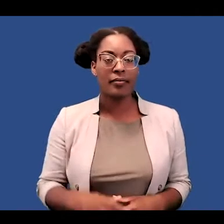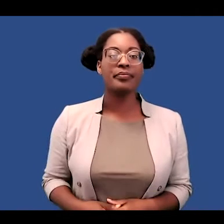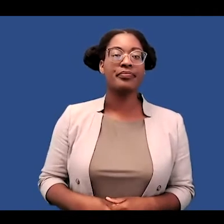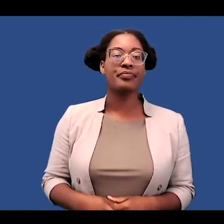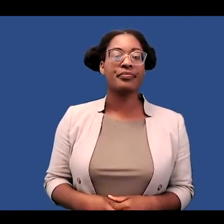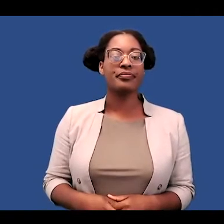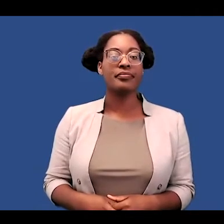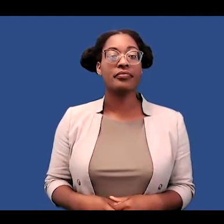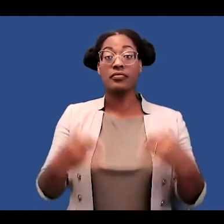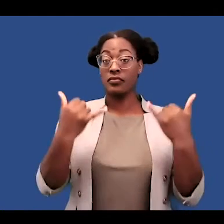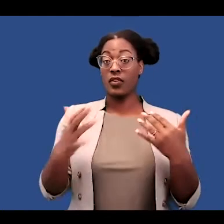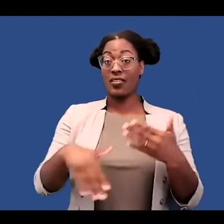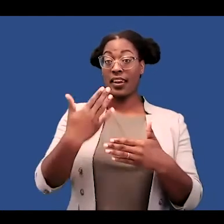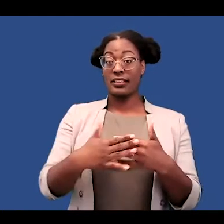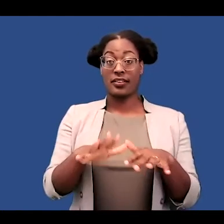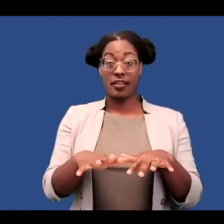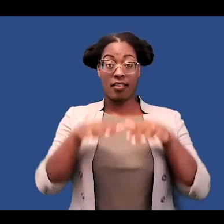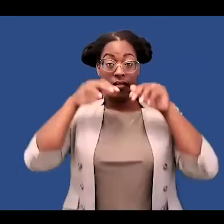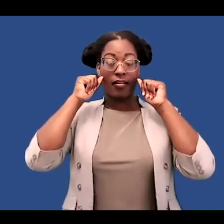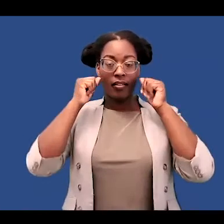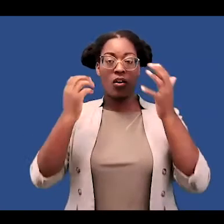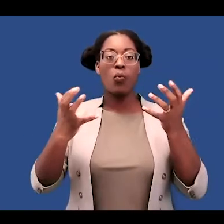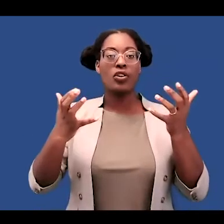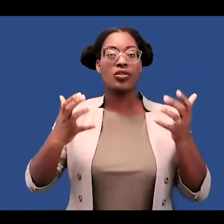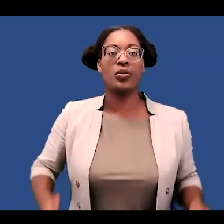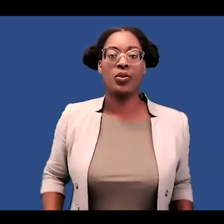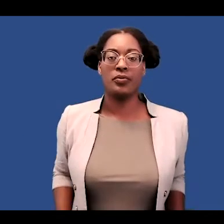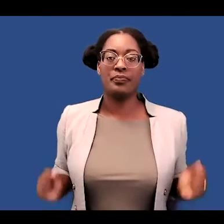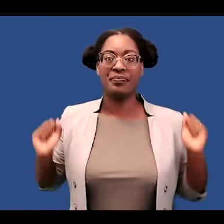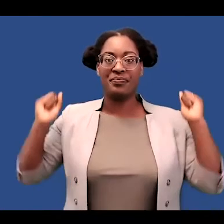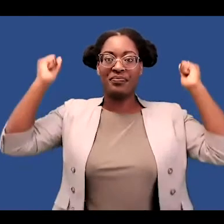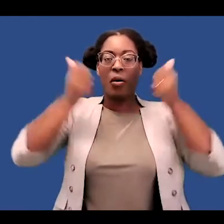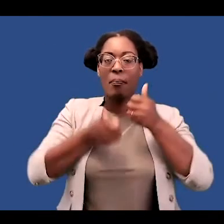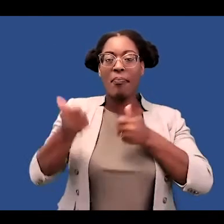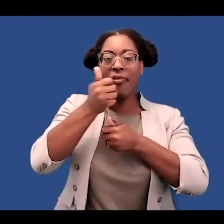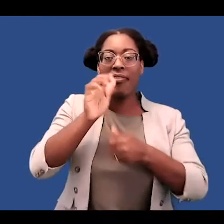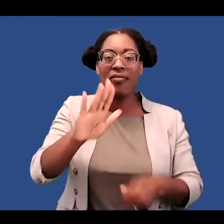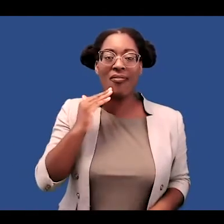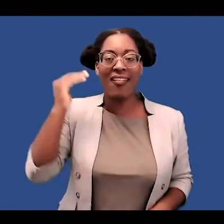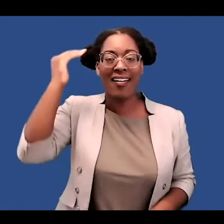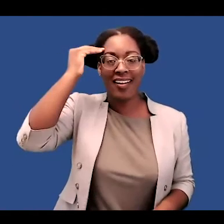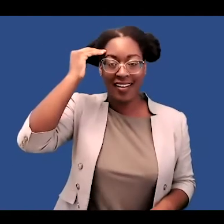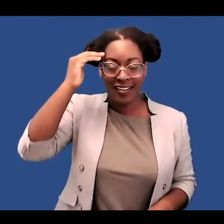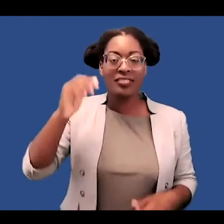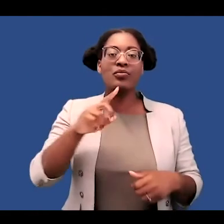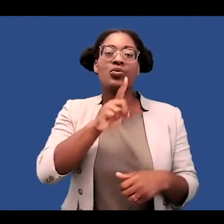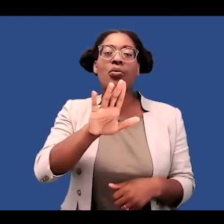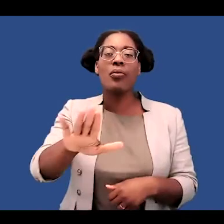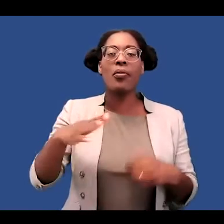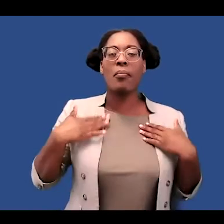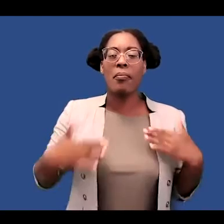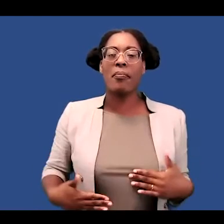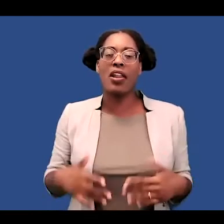hoop. On your next inhale, I want you to bring the hoop all the way above your head, nice and long and tall. And